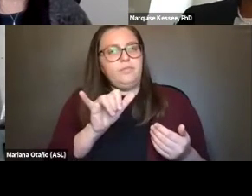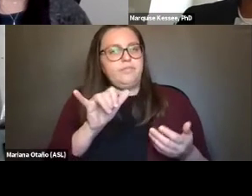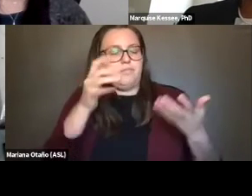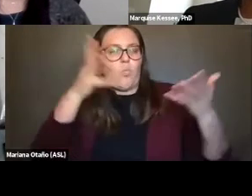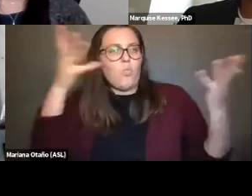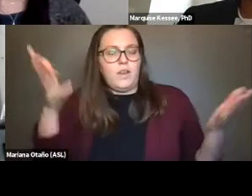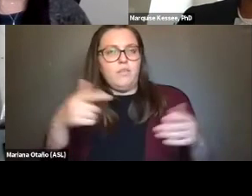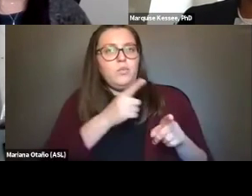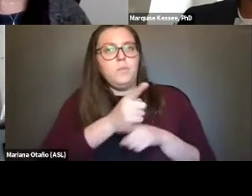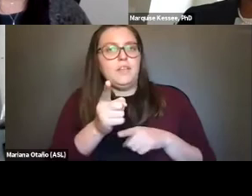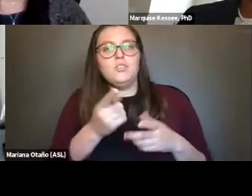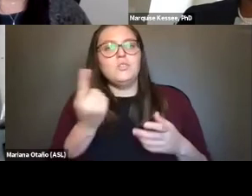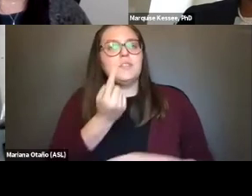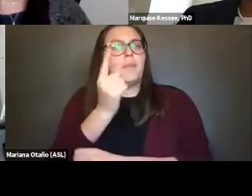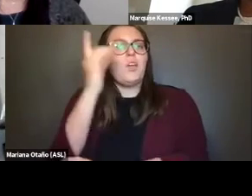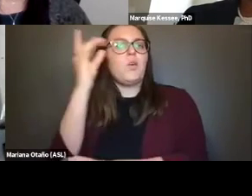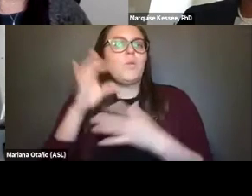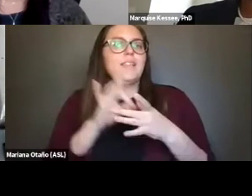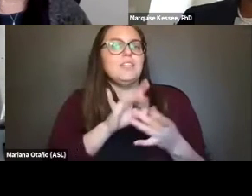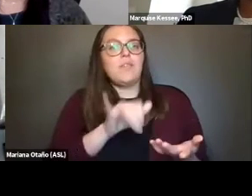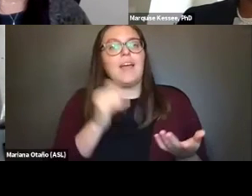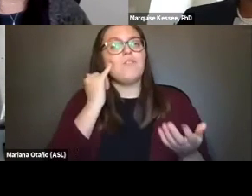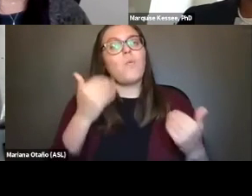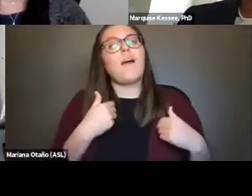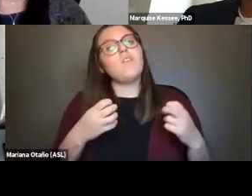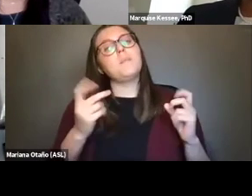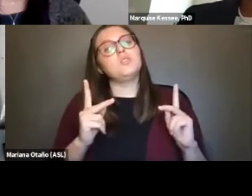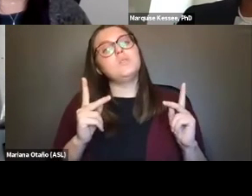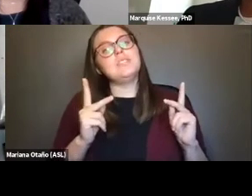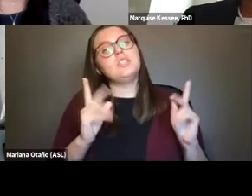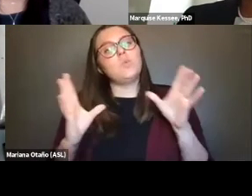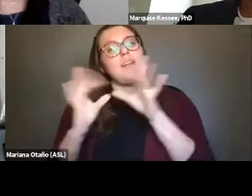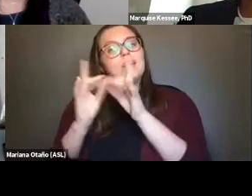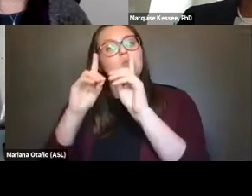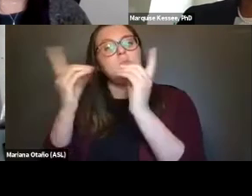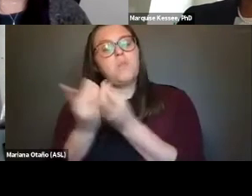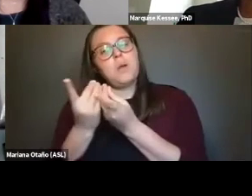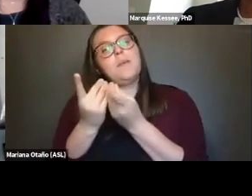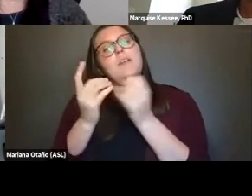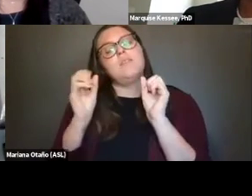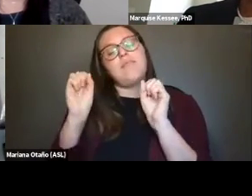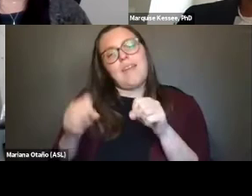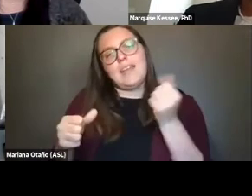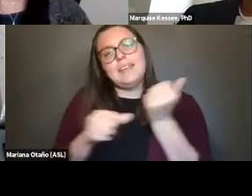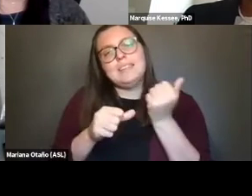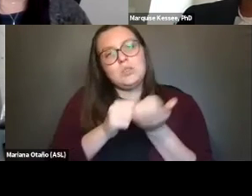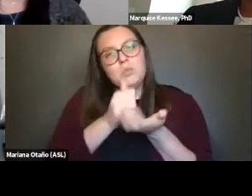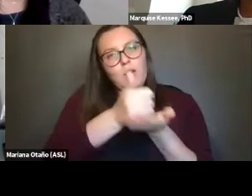something in that area. So if you get an opportunity to connect with the department, they may be able to, you know, assist you in that regard as